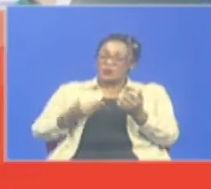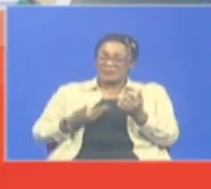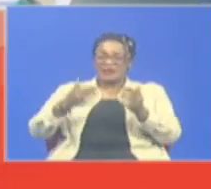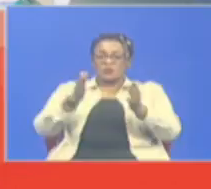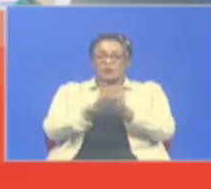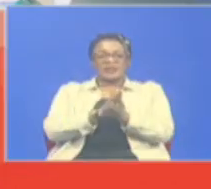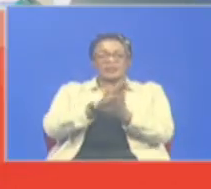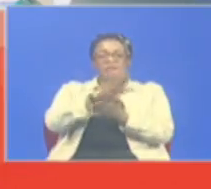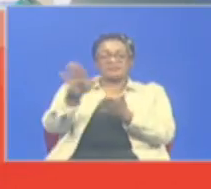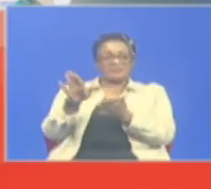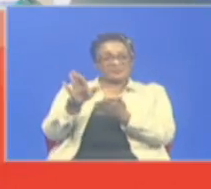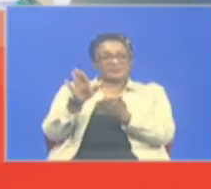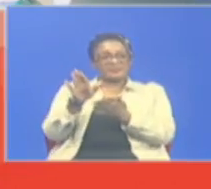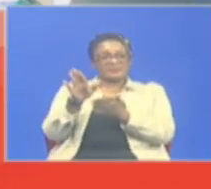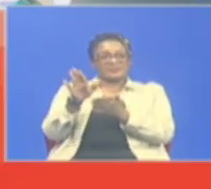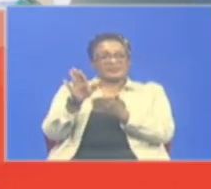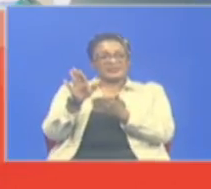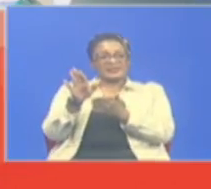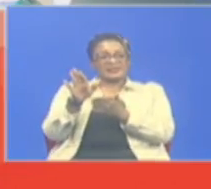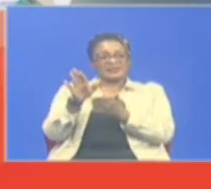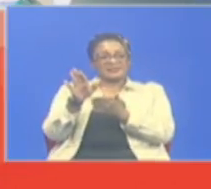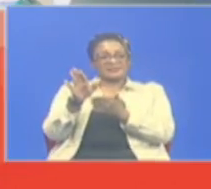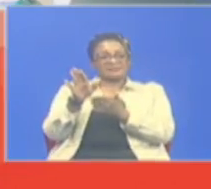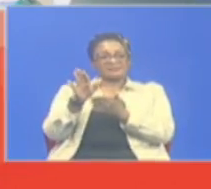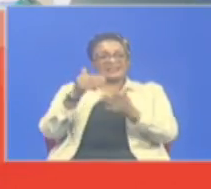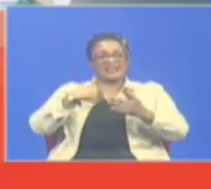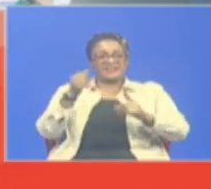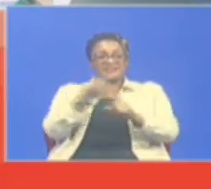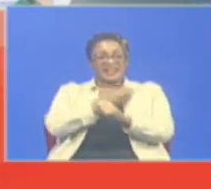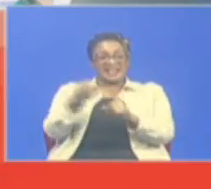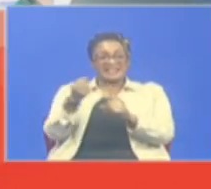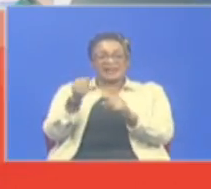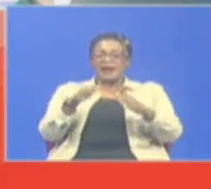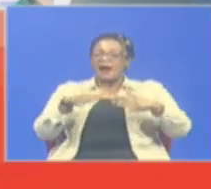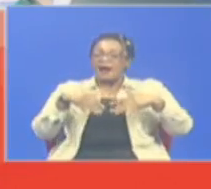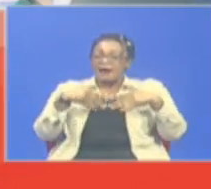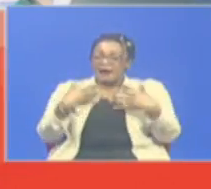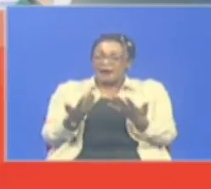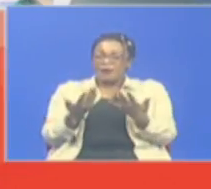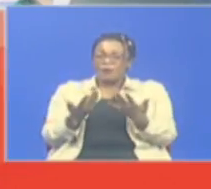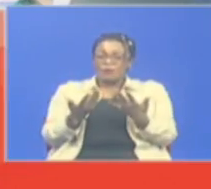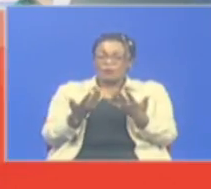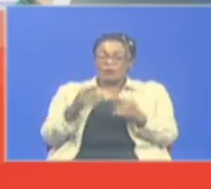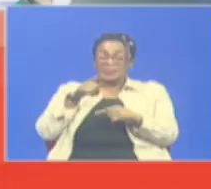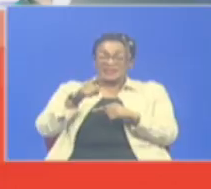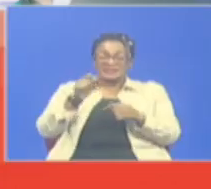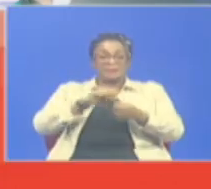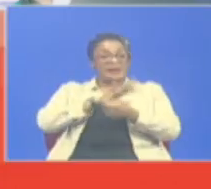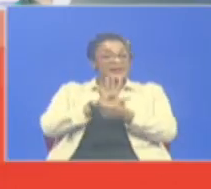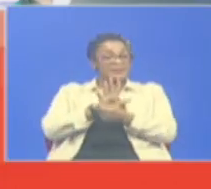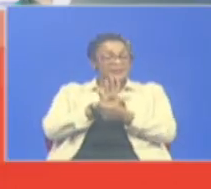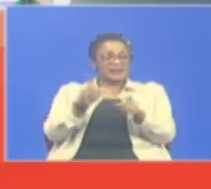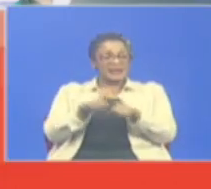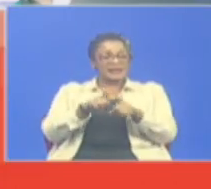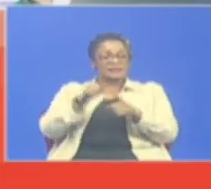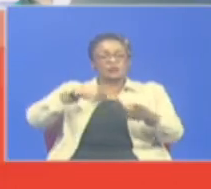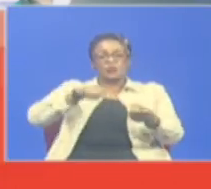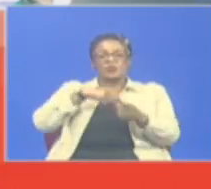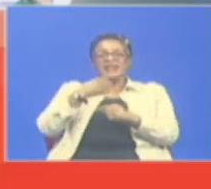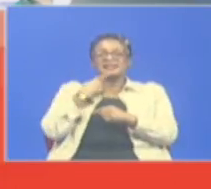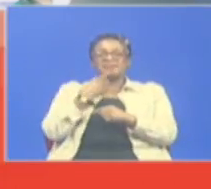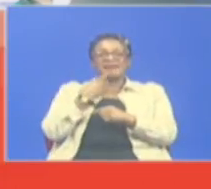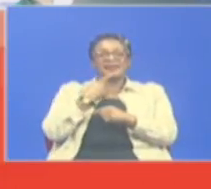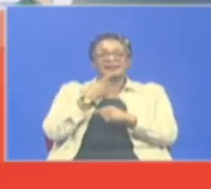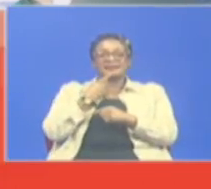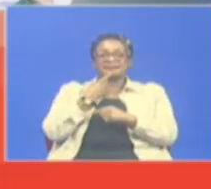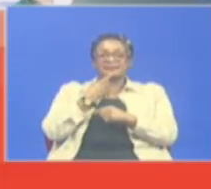brunt of much of that violence. Then how has this particular pandemic, as we speak, does it give you a deja